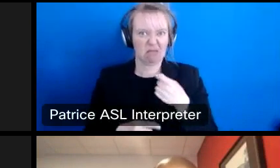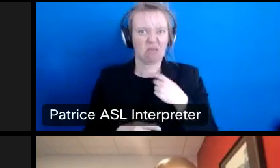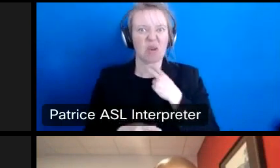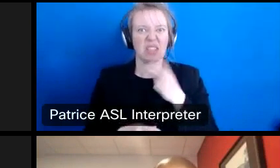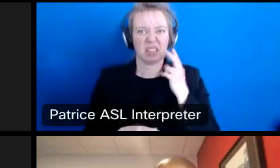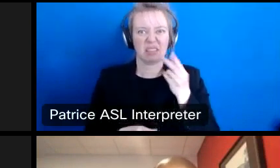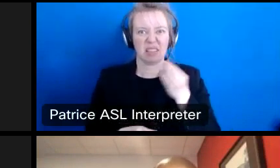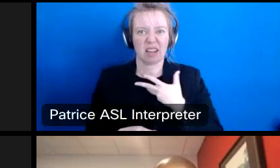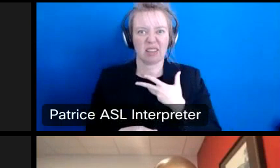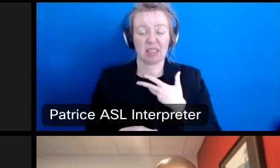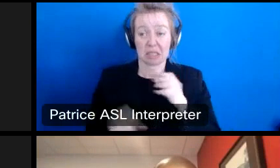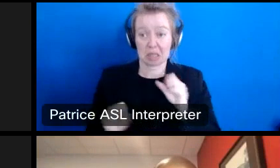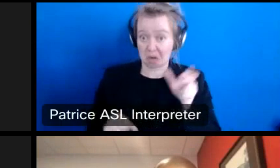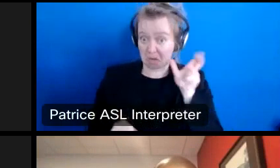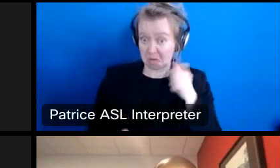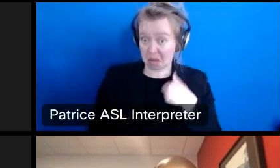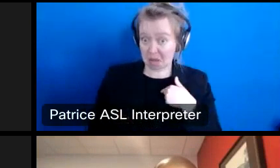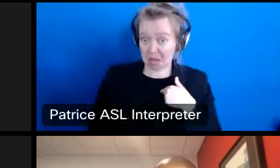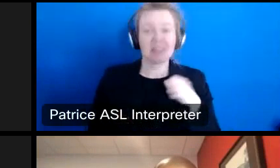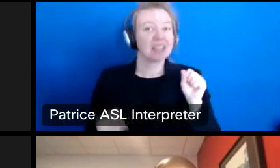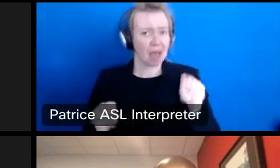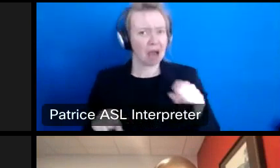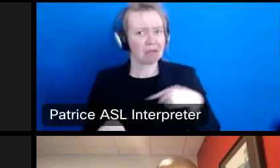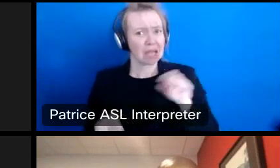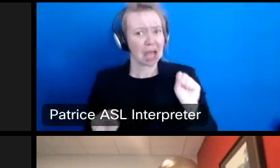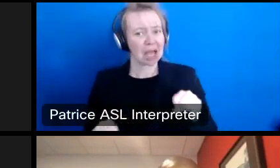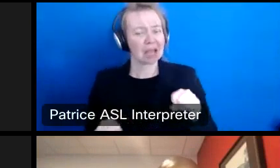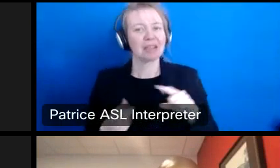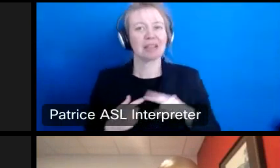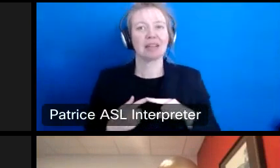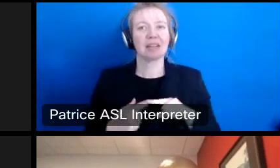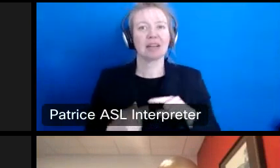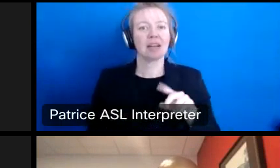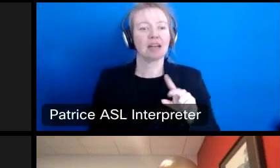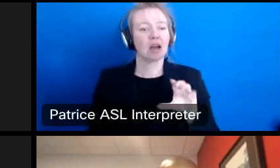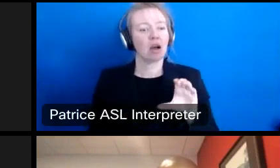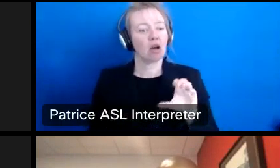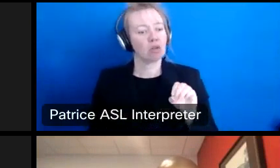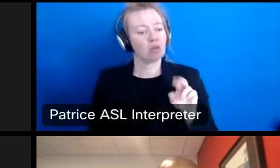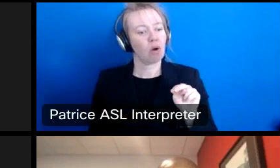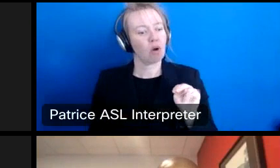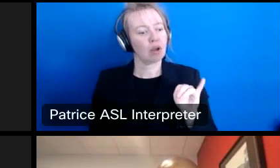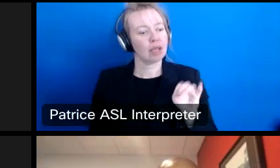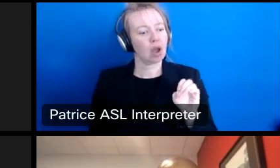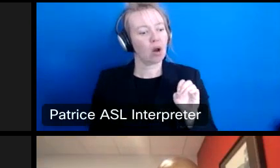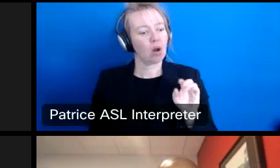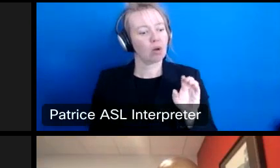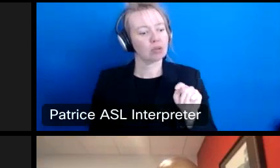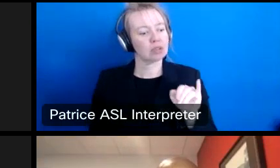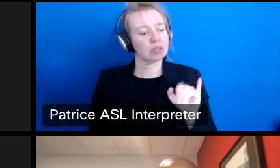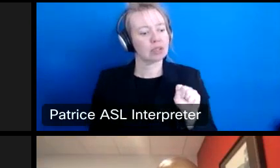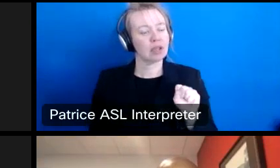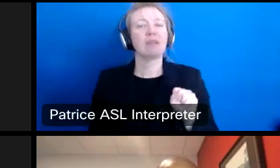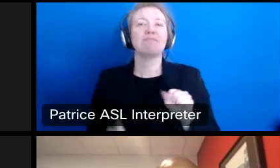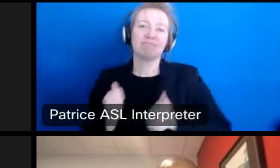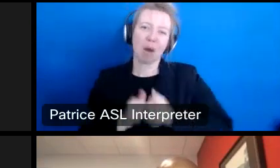it. Can you hear me? Yes, we can. Okay. Yeah, it's Corniotis, but most people call me Commissioner CC,